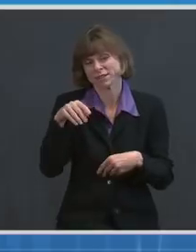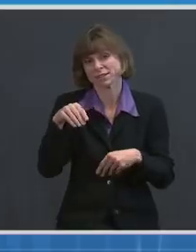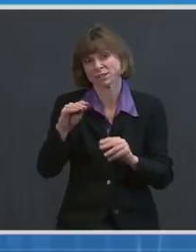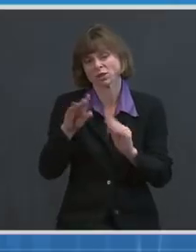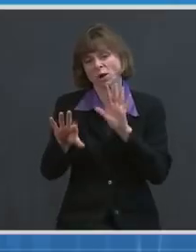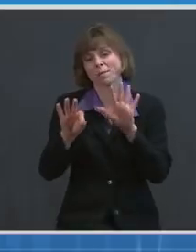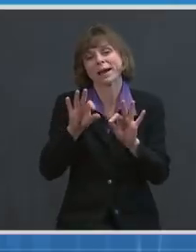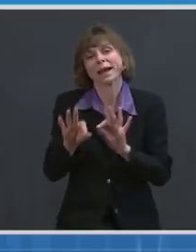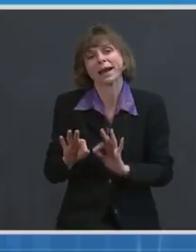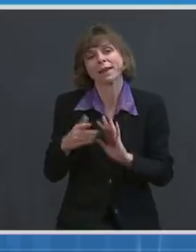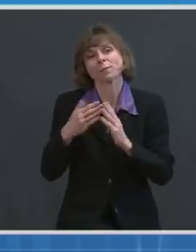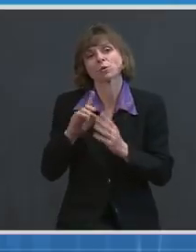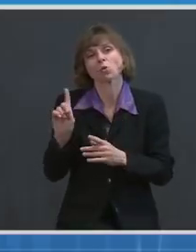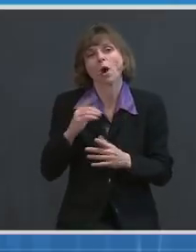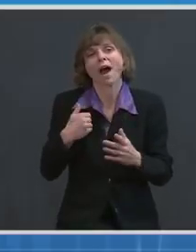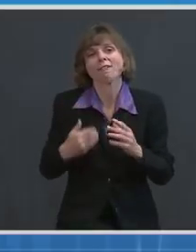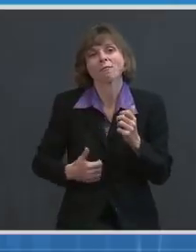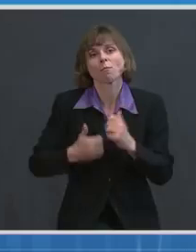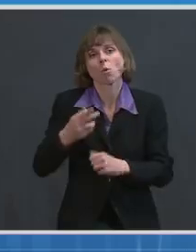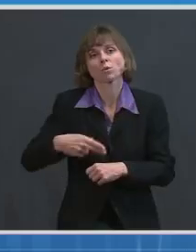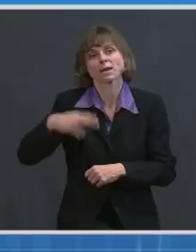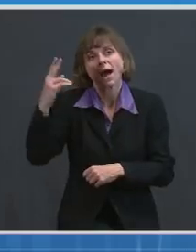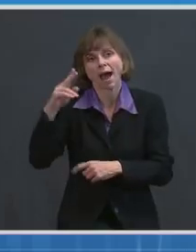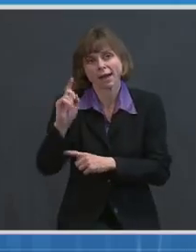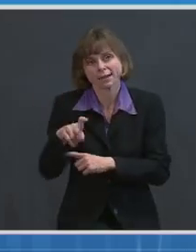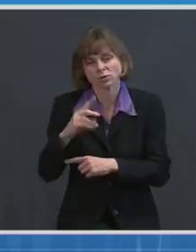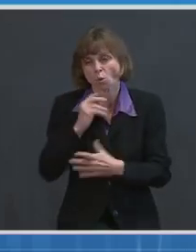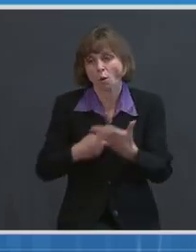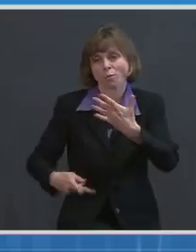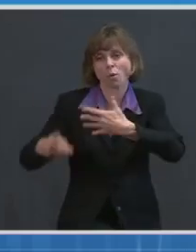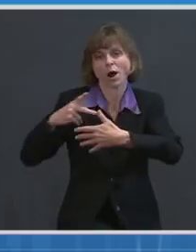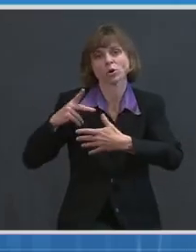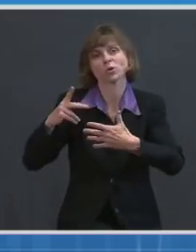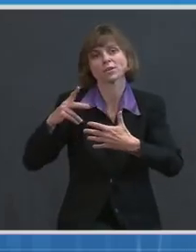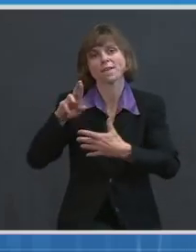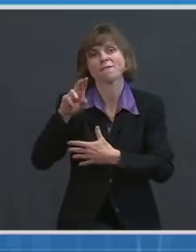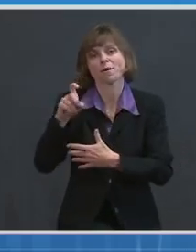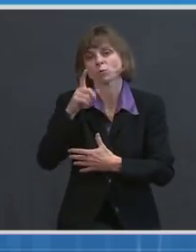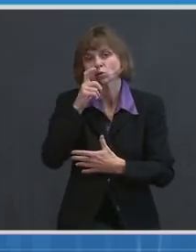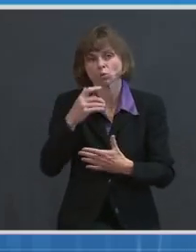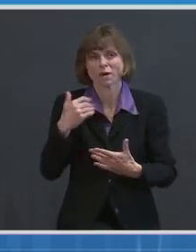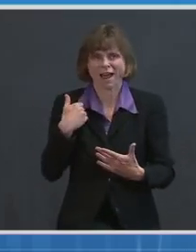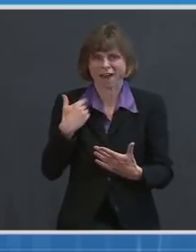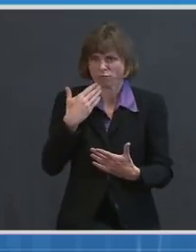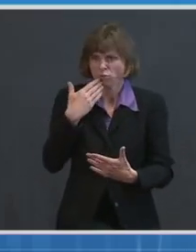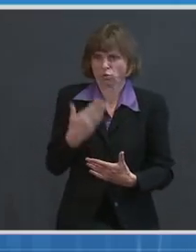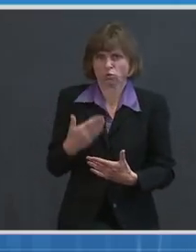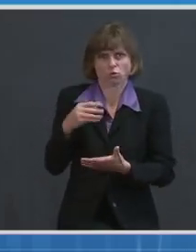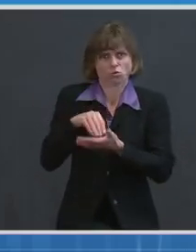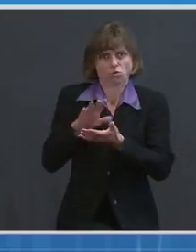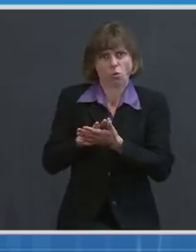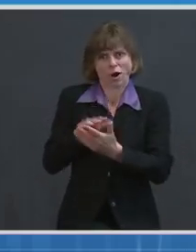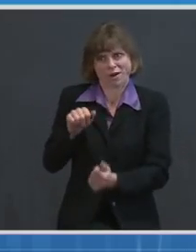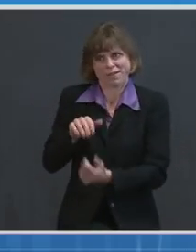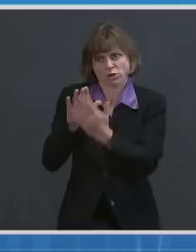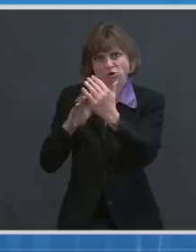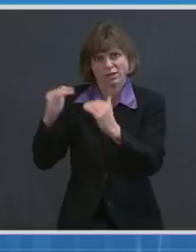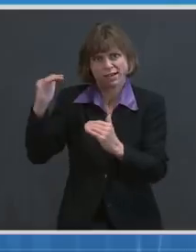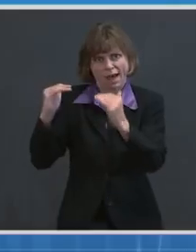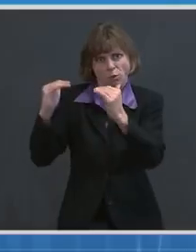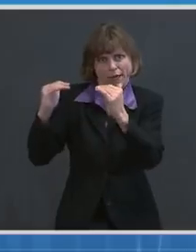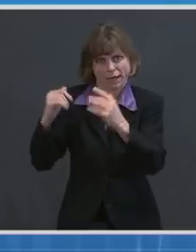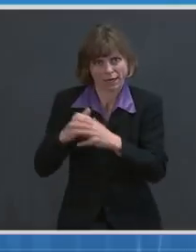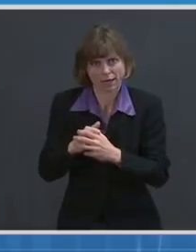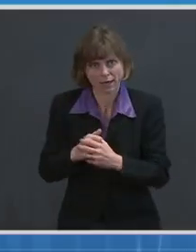greatest need. And we're going to prioritize those pharmacies that do a better job addressing equity. And finally, we rolled out our Federal Community